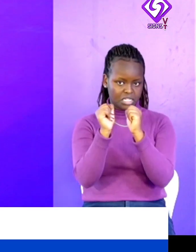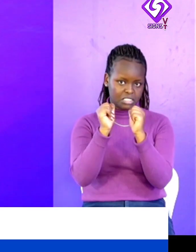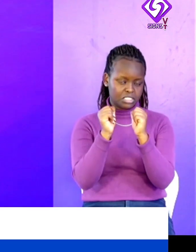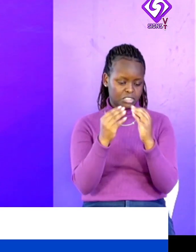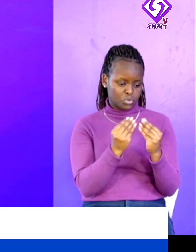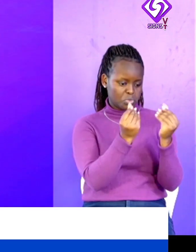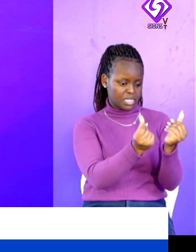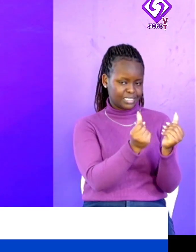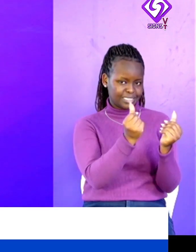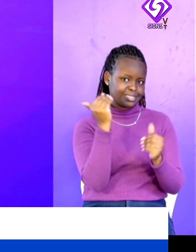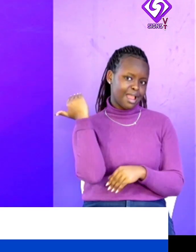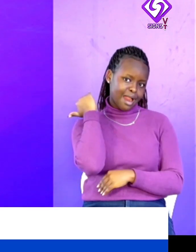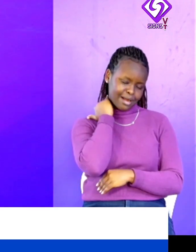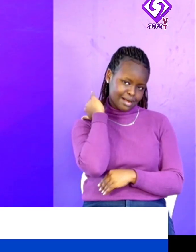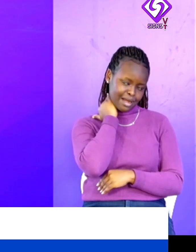crime and